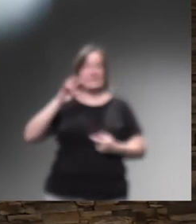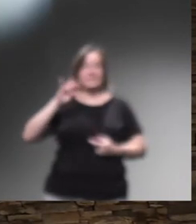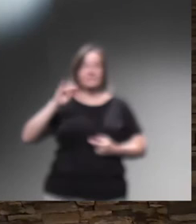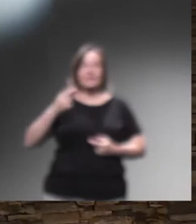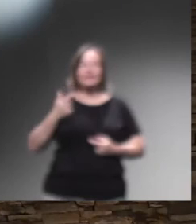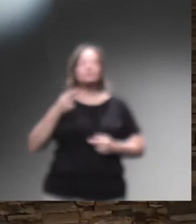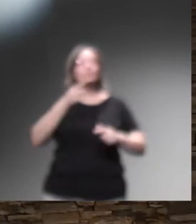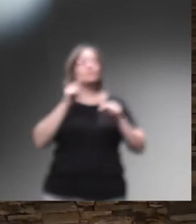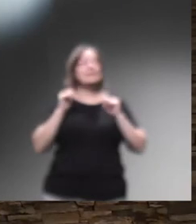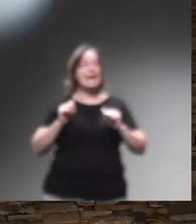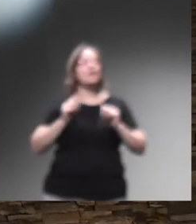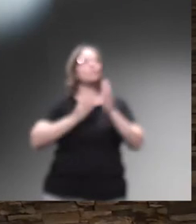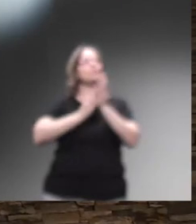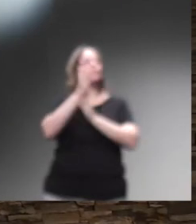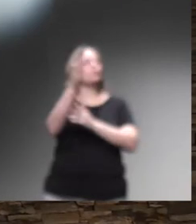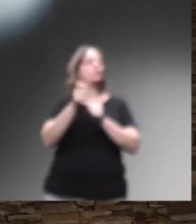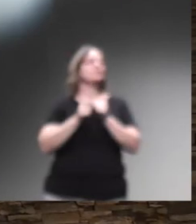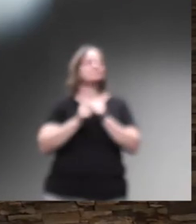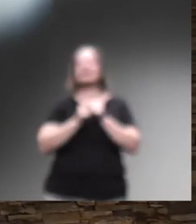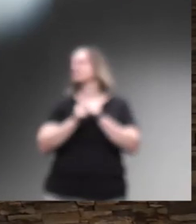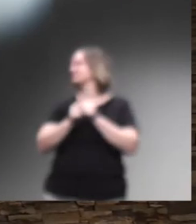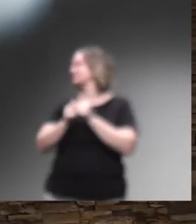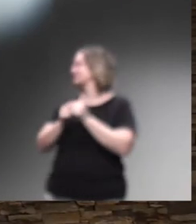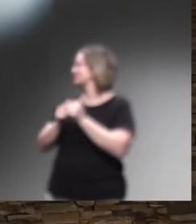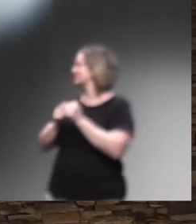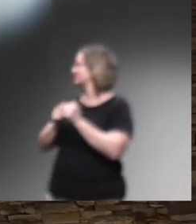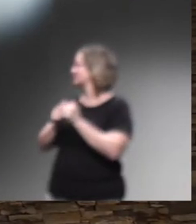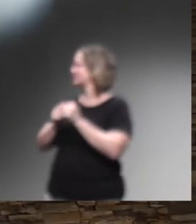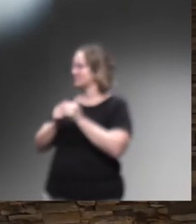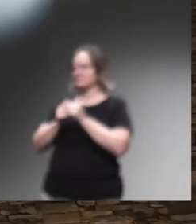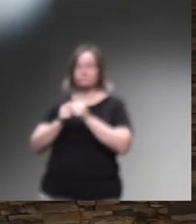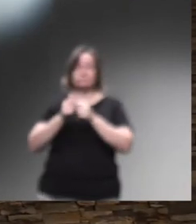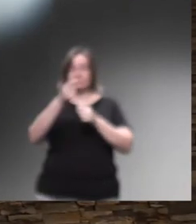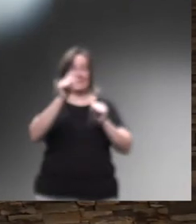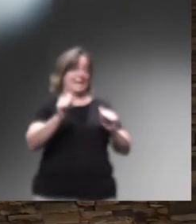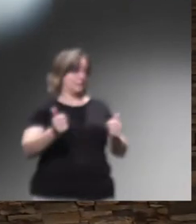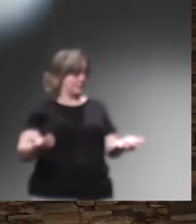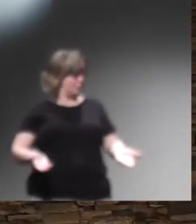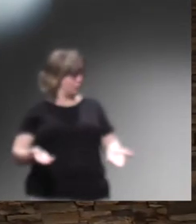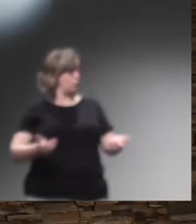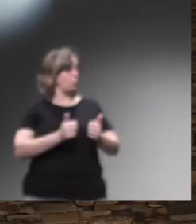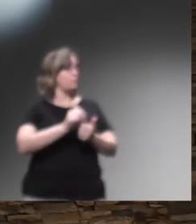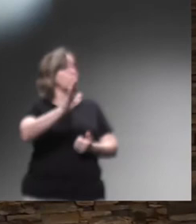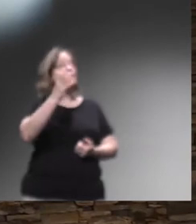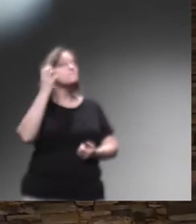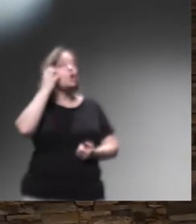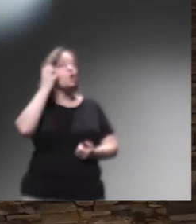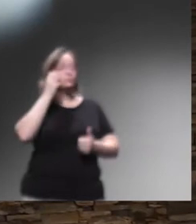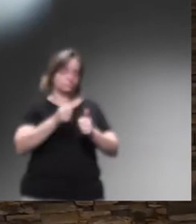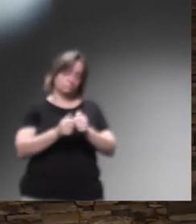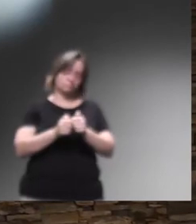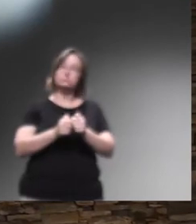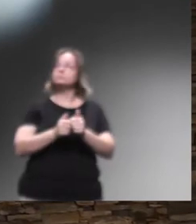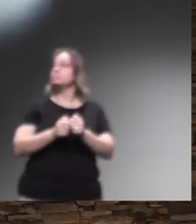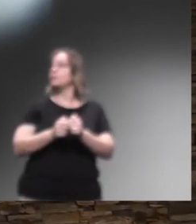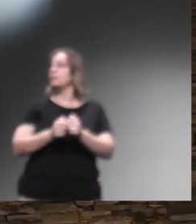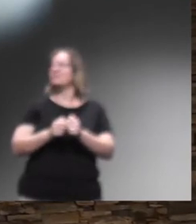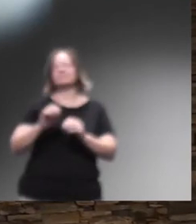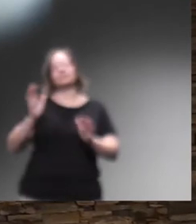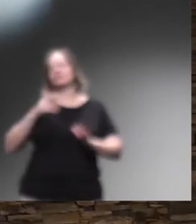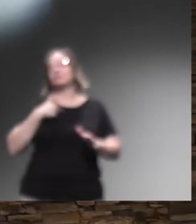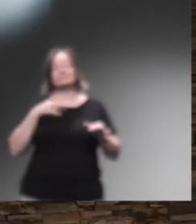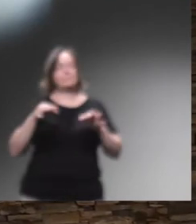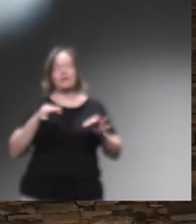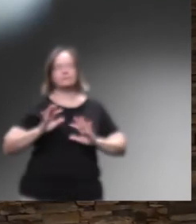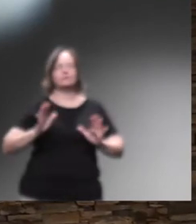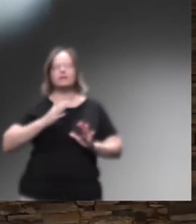using a text message on this phone right here while you're sitting in the service. And you know what, rather than me trying to explain it, why don't we